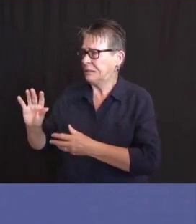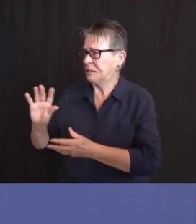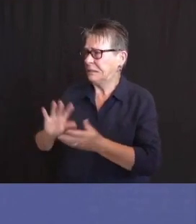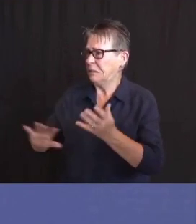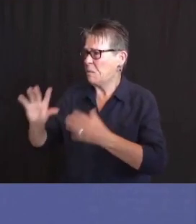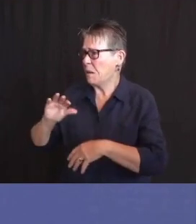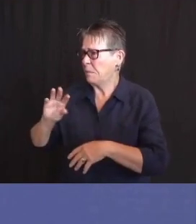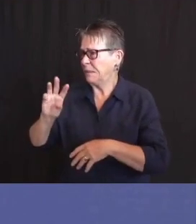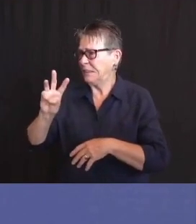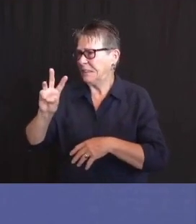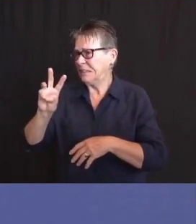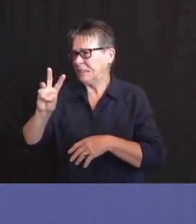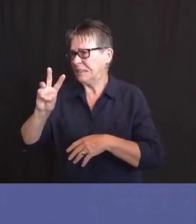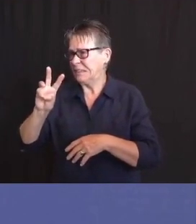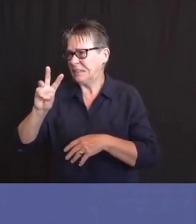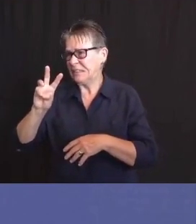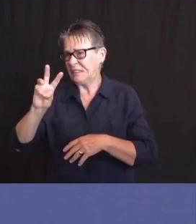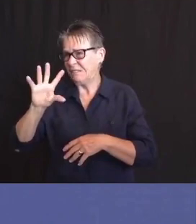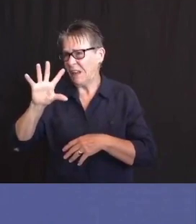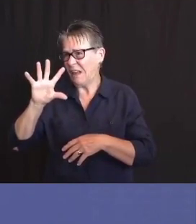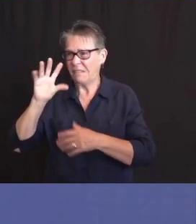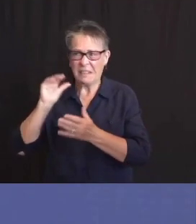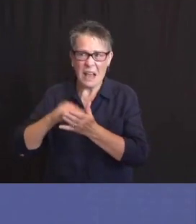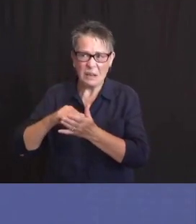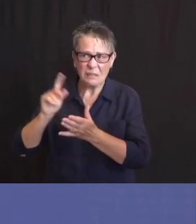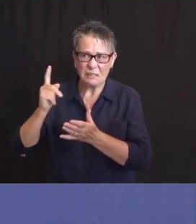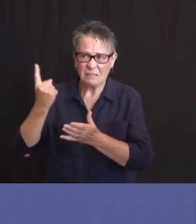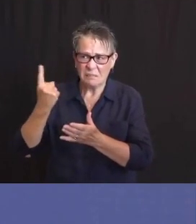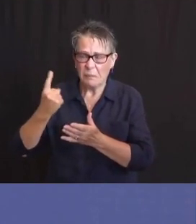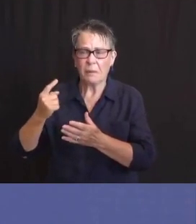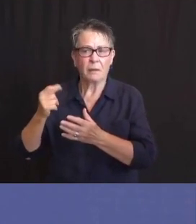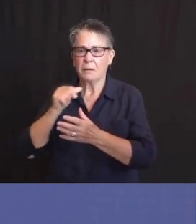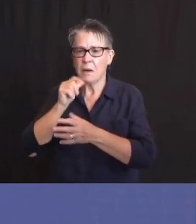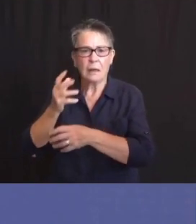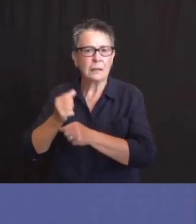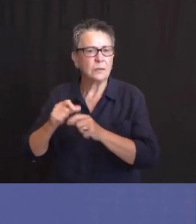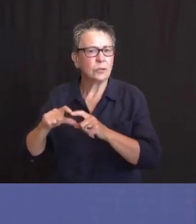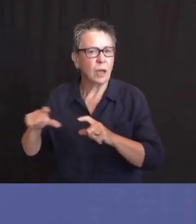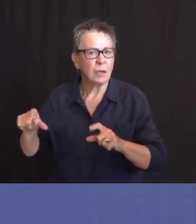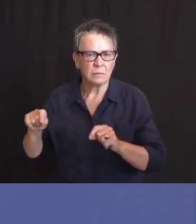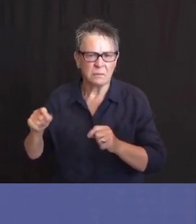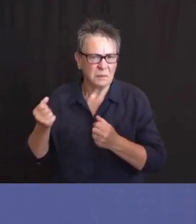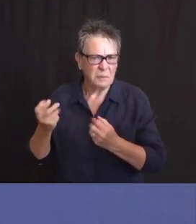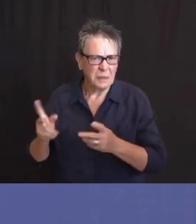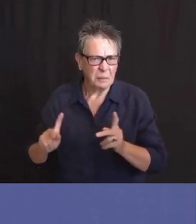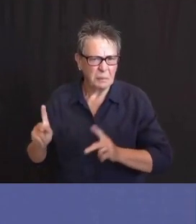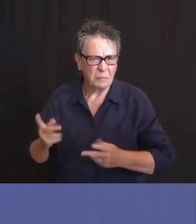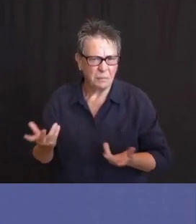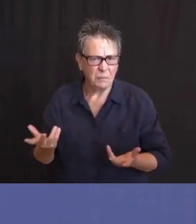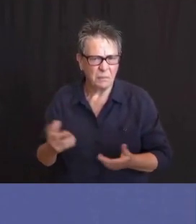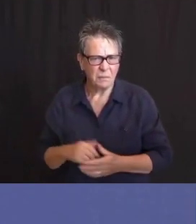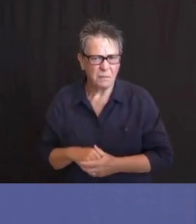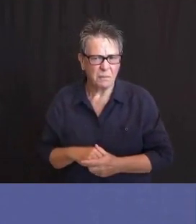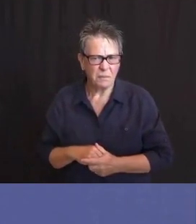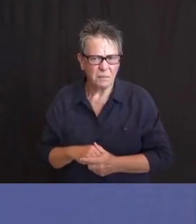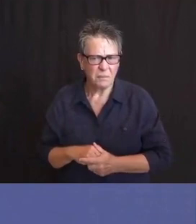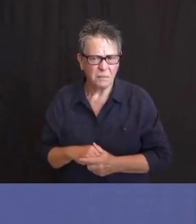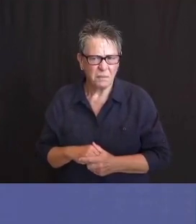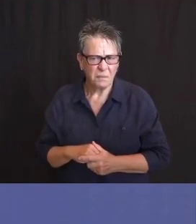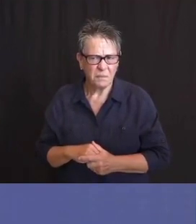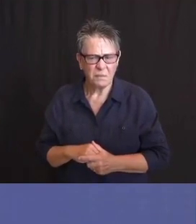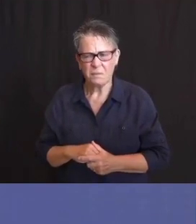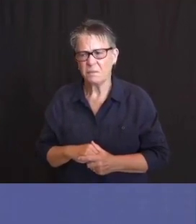you. And by the way, I had asked the governor last night. You all have been very good about raising issues that